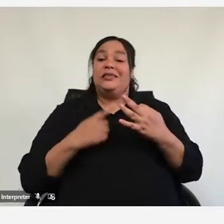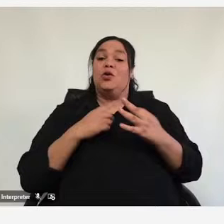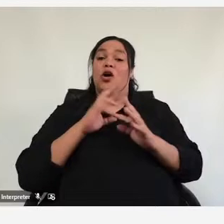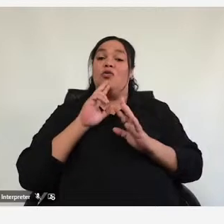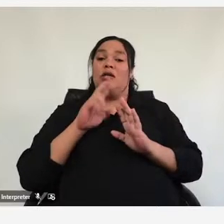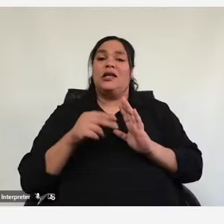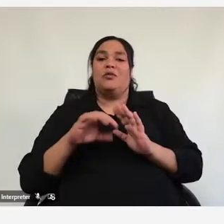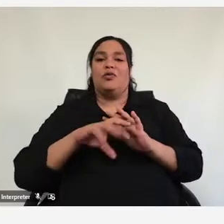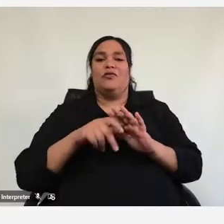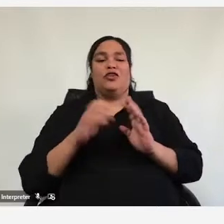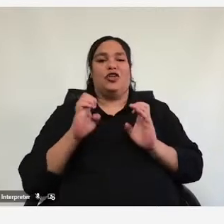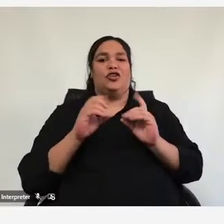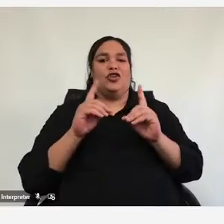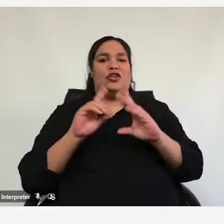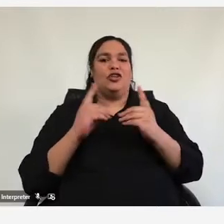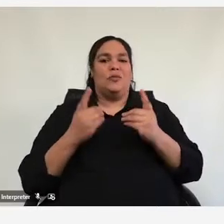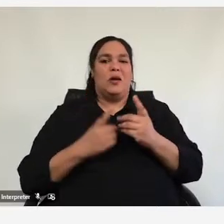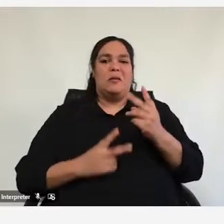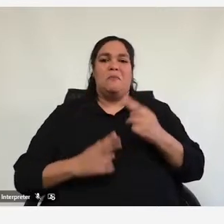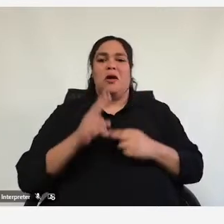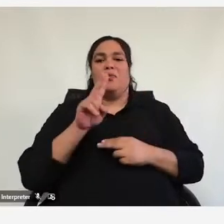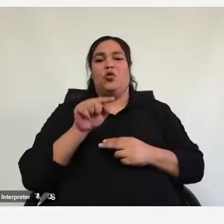the Provincial Education Department cutting